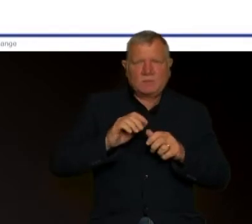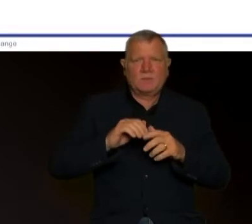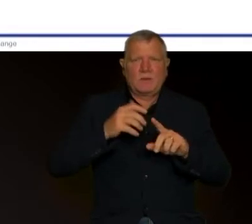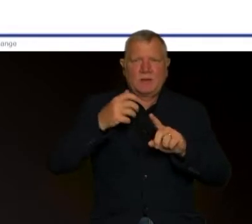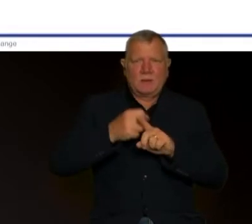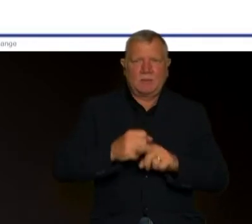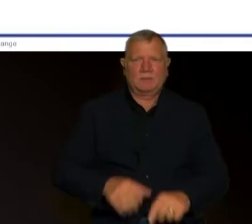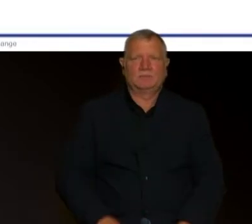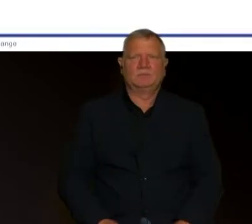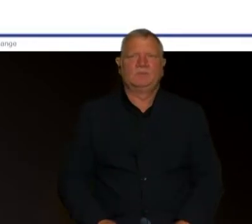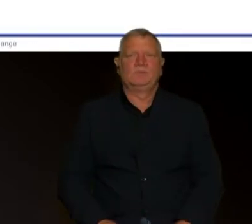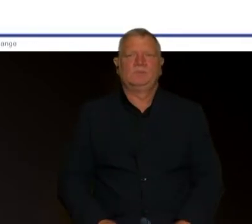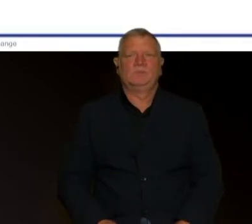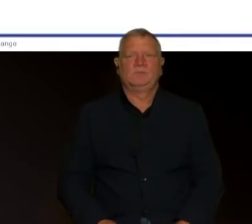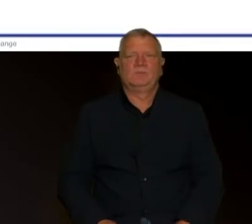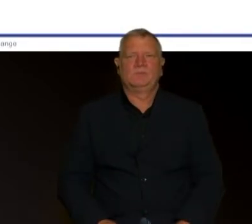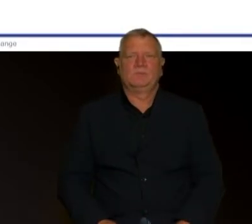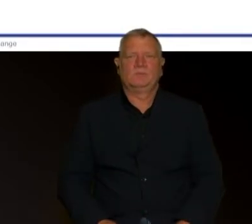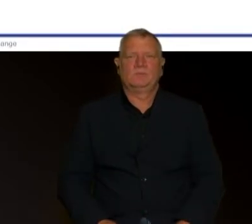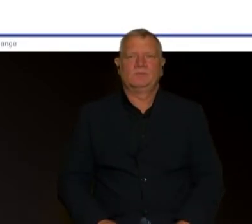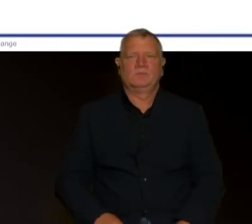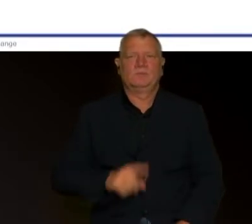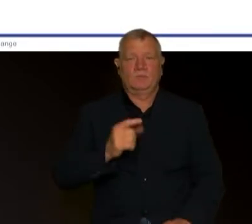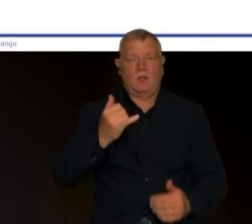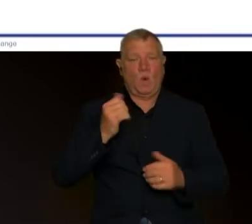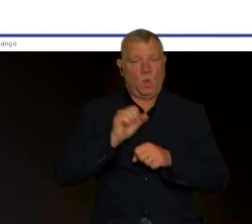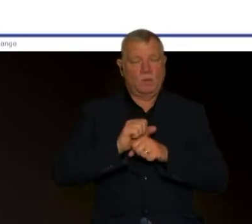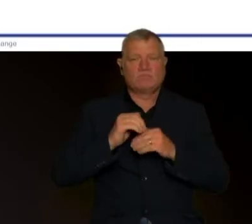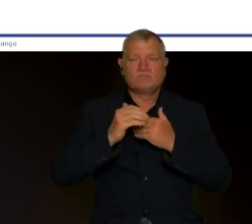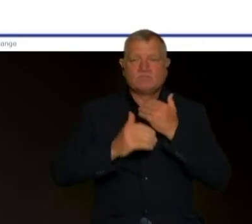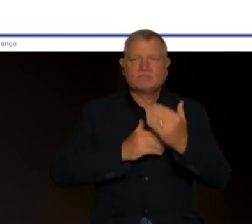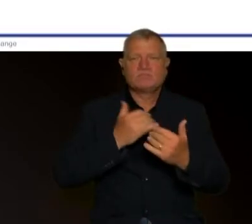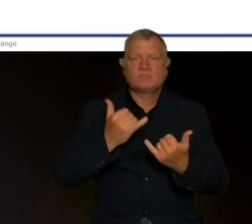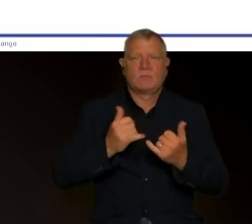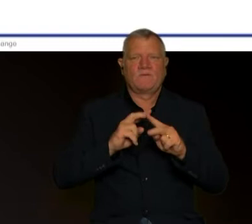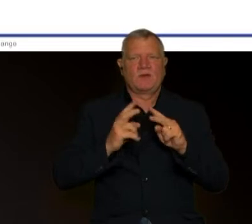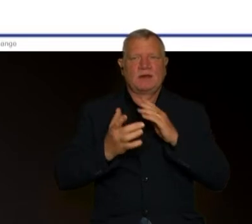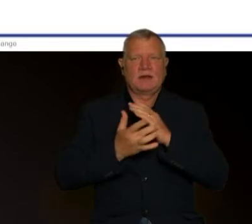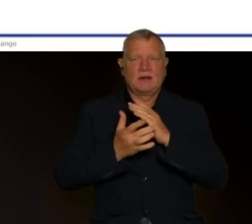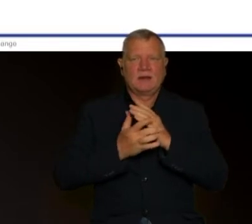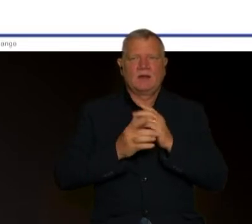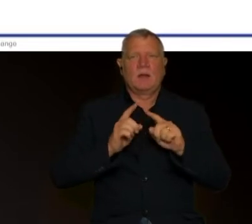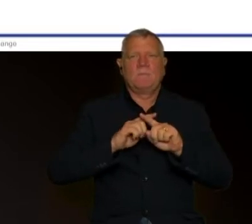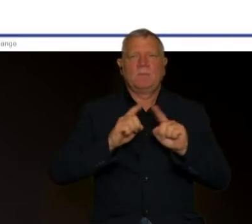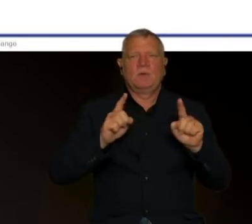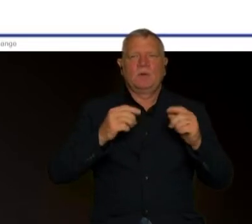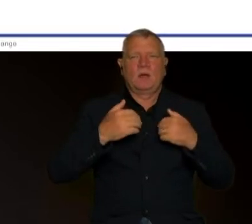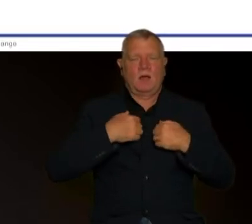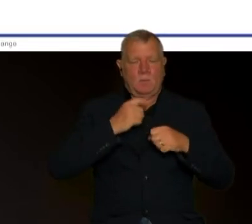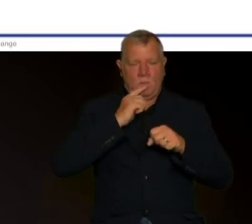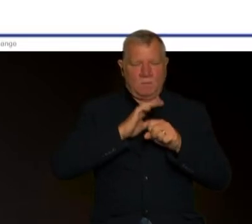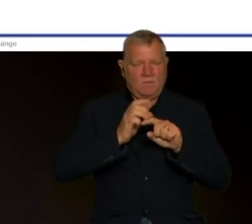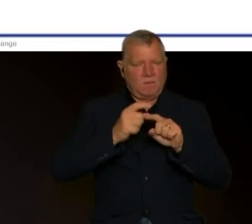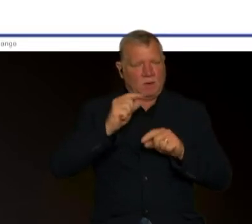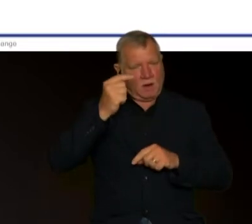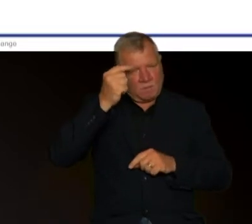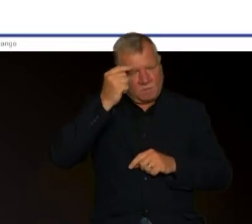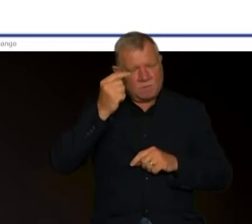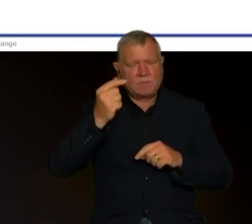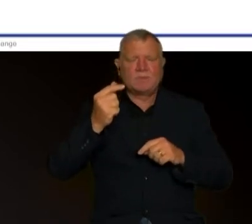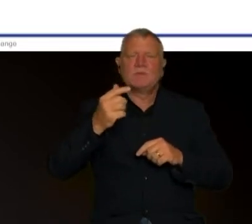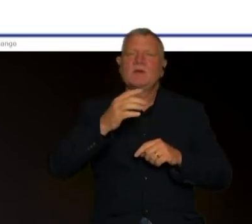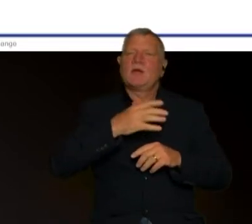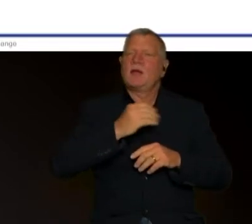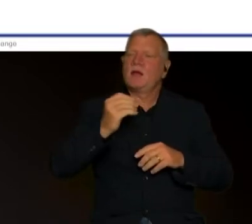the budgetary impact of the new scale. This is ongoing. It's very technical, tedious, but there's commitment from the